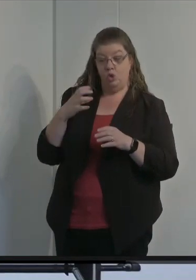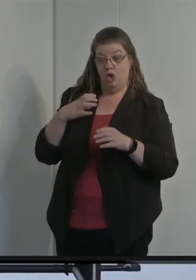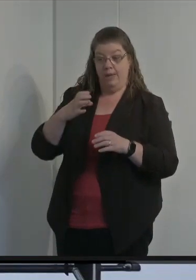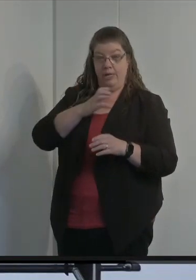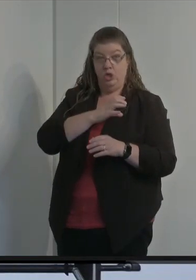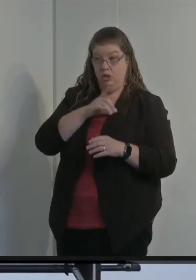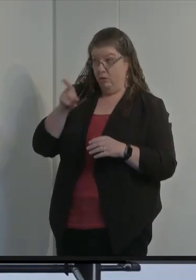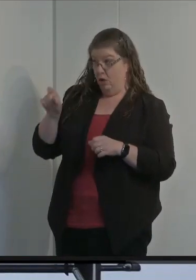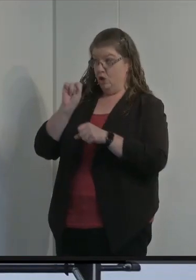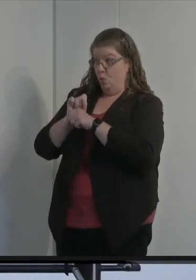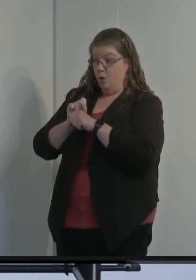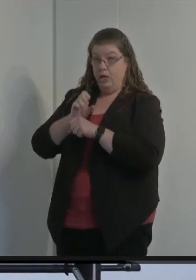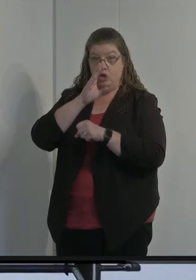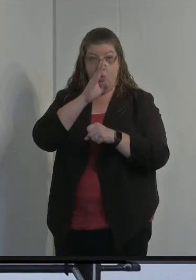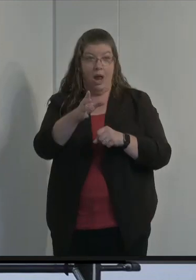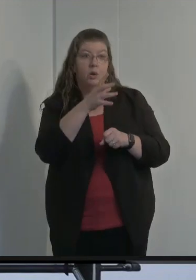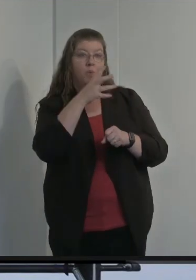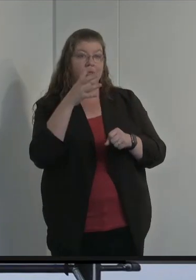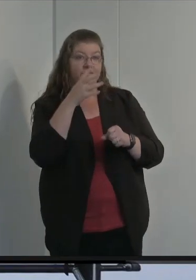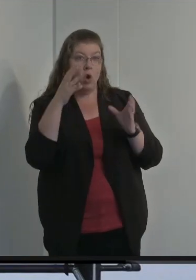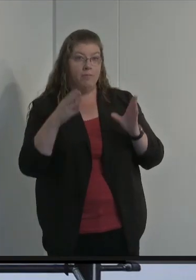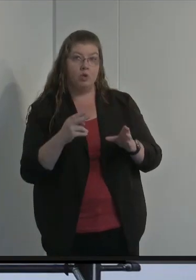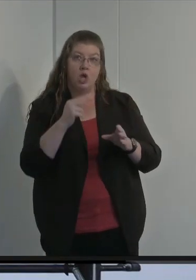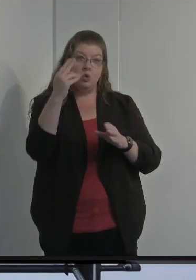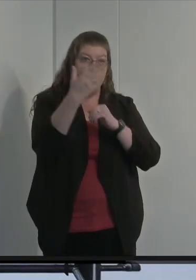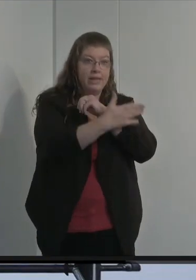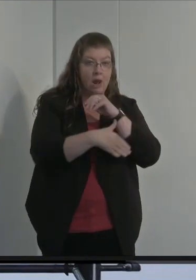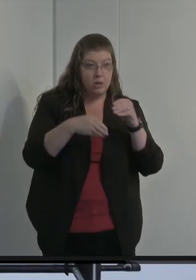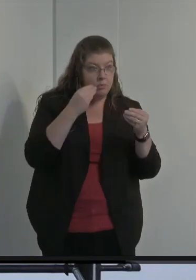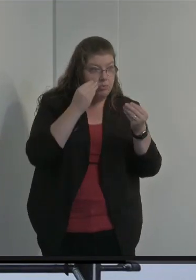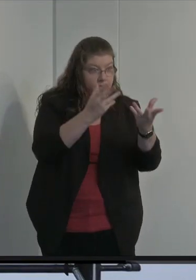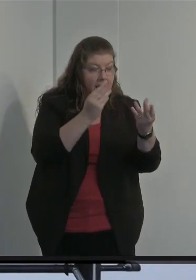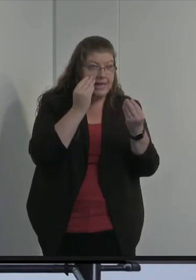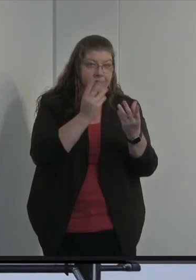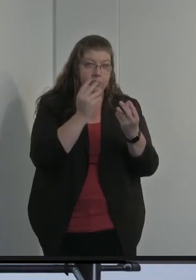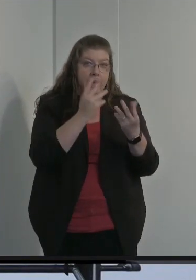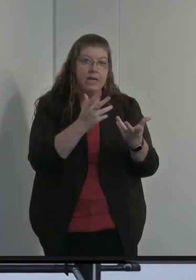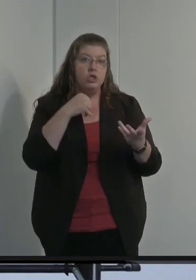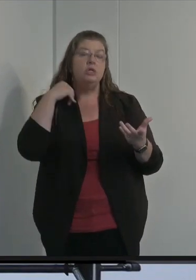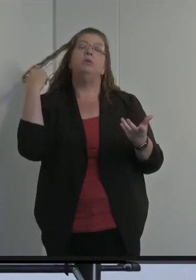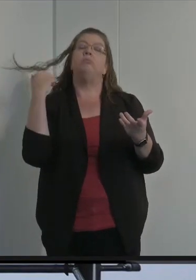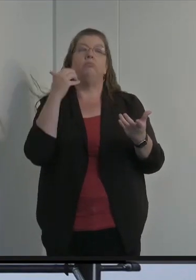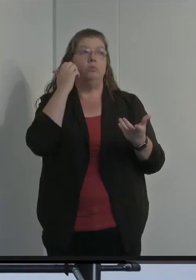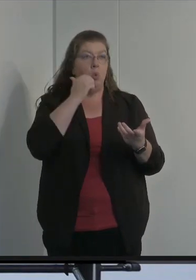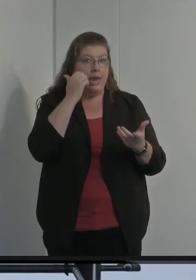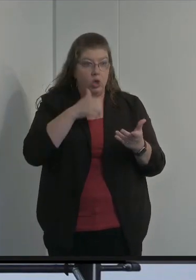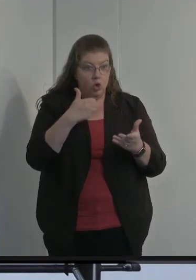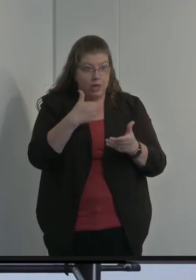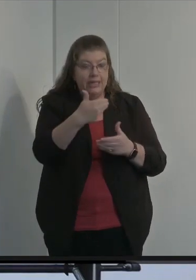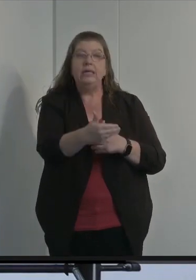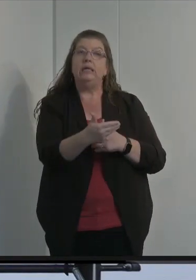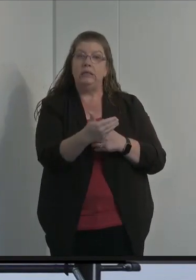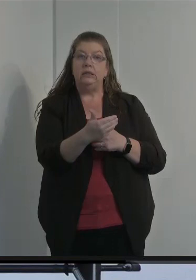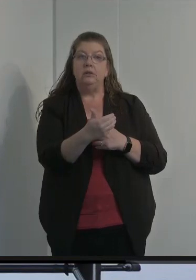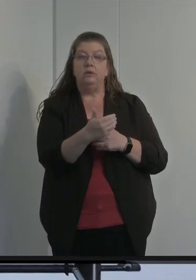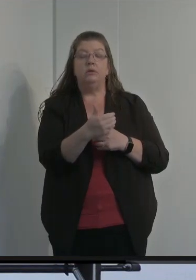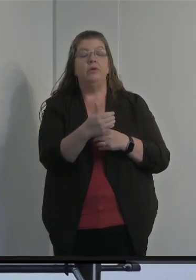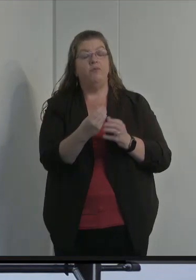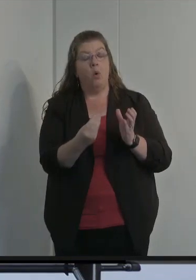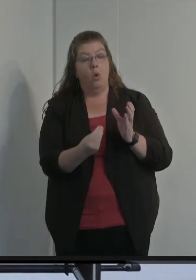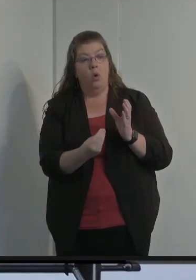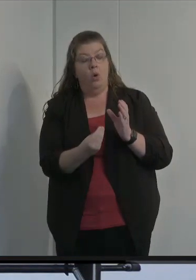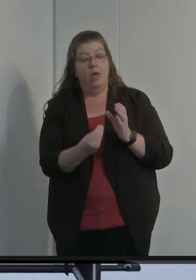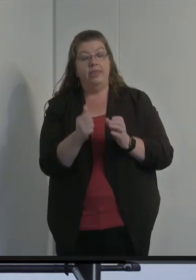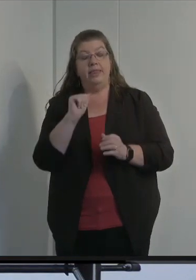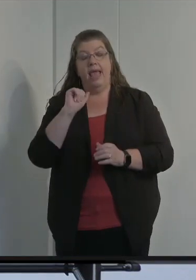with farmers in North County, providing information on a regular basis. The agricultural